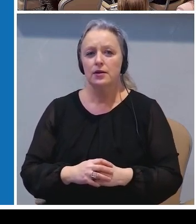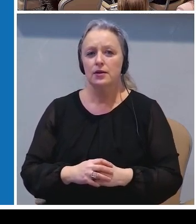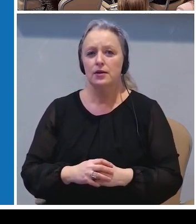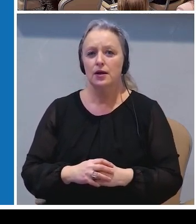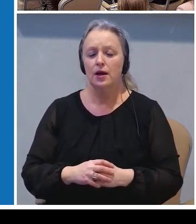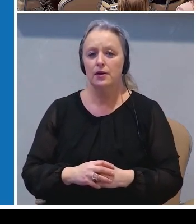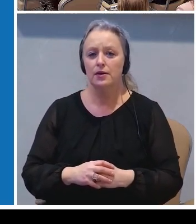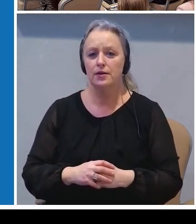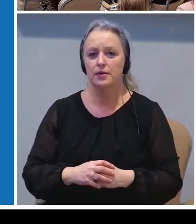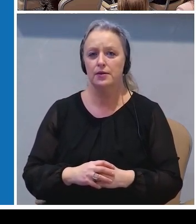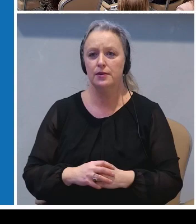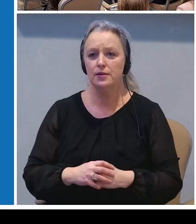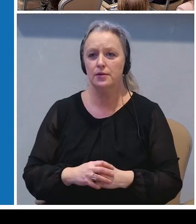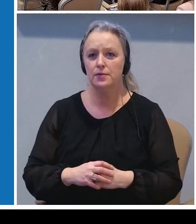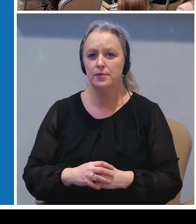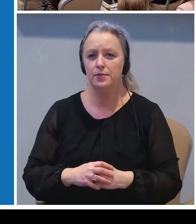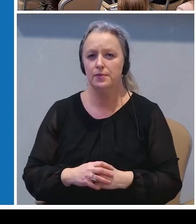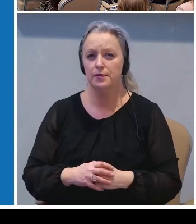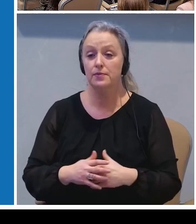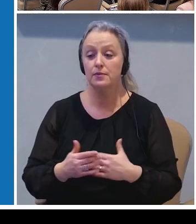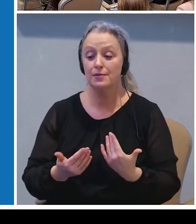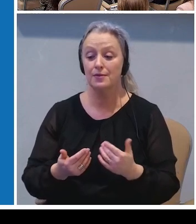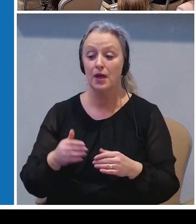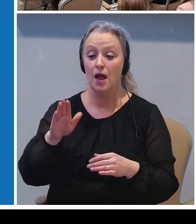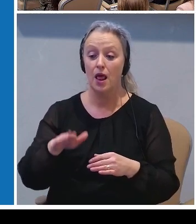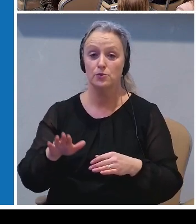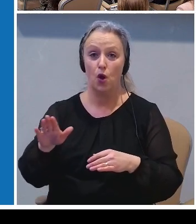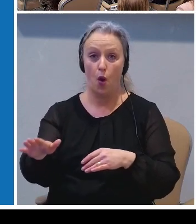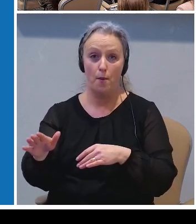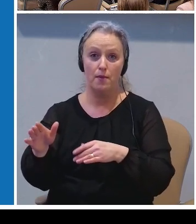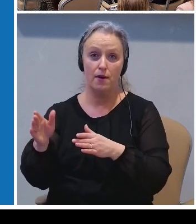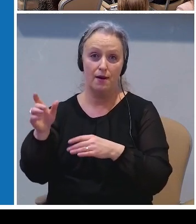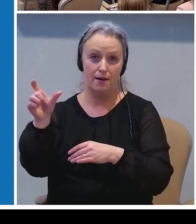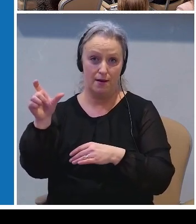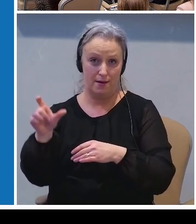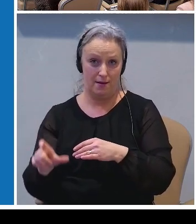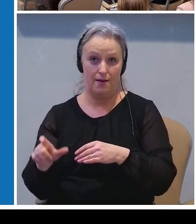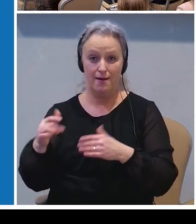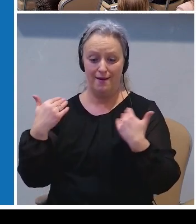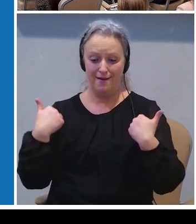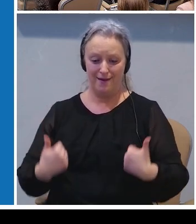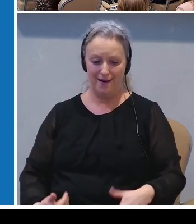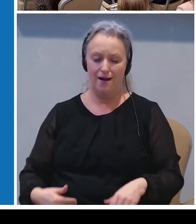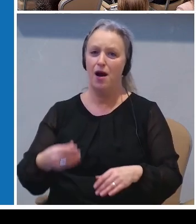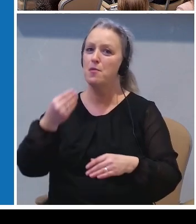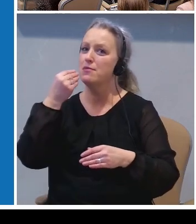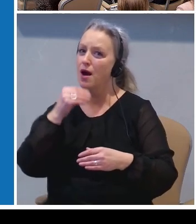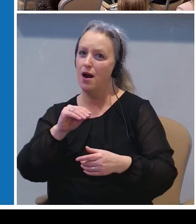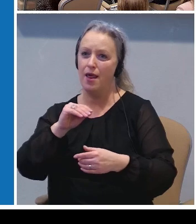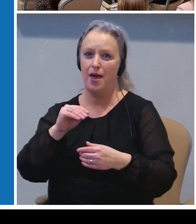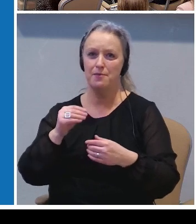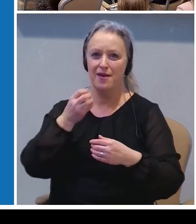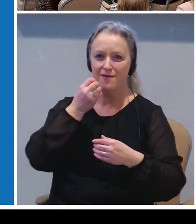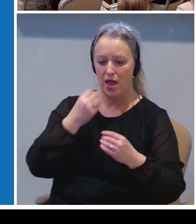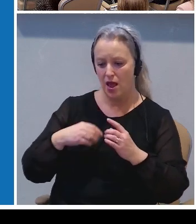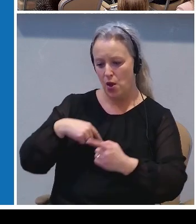then breaks down the stuff that's in tekib black, lapse which is what kehas it should do. hulgaliselt vajalikku Before ensüümi, the mis transplant, omakorda no lagundab enzyme, and liigset